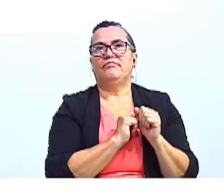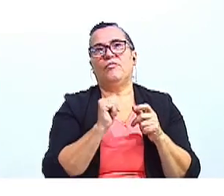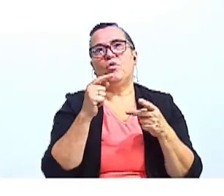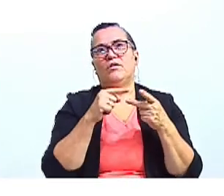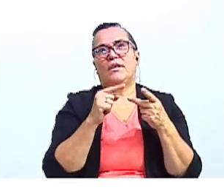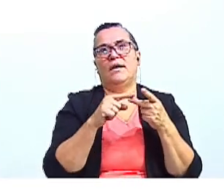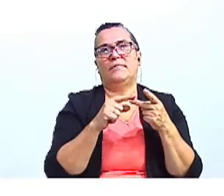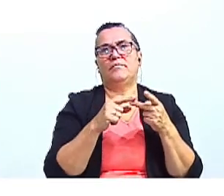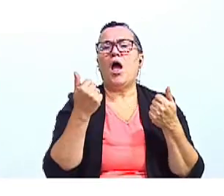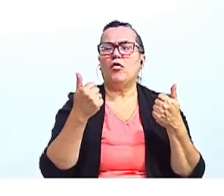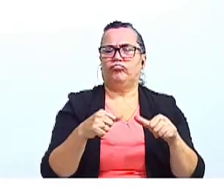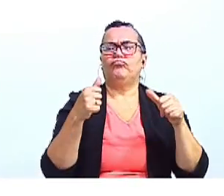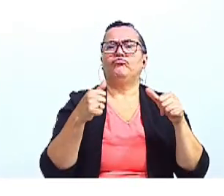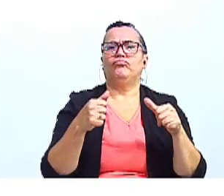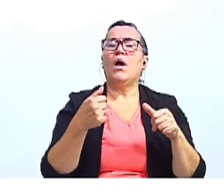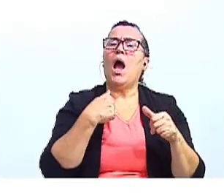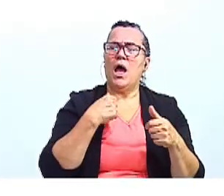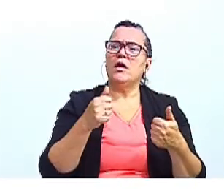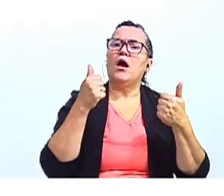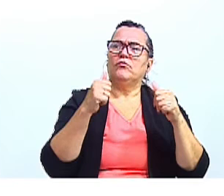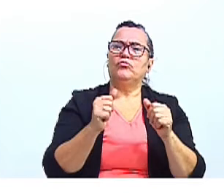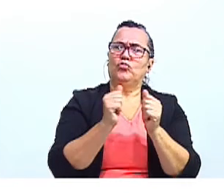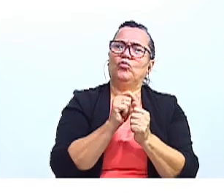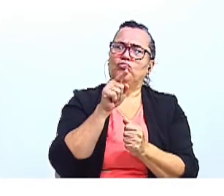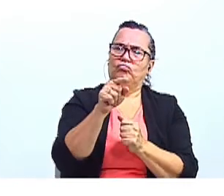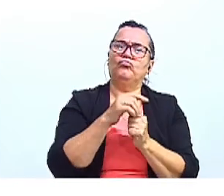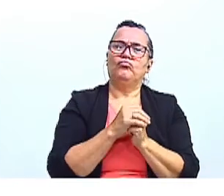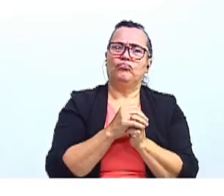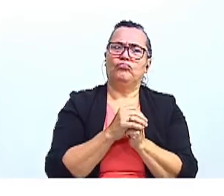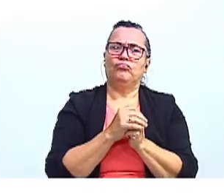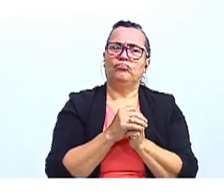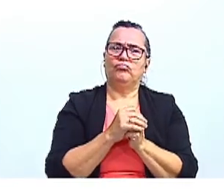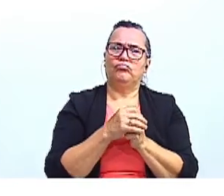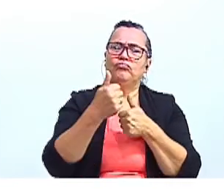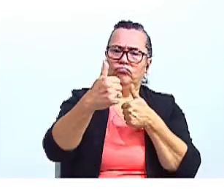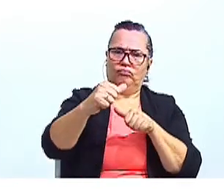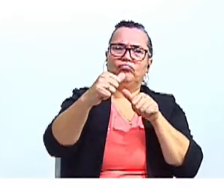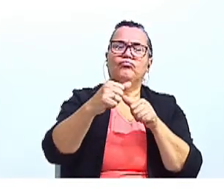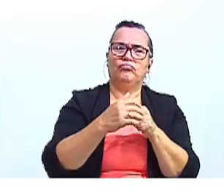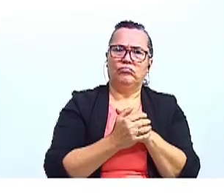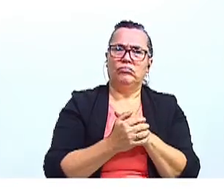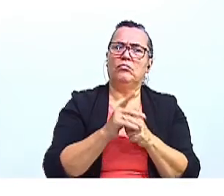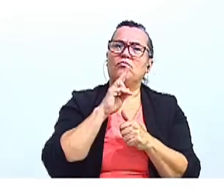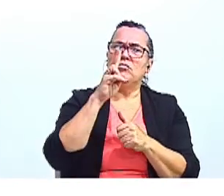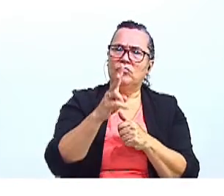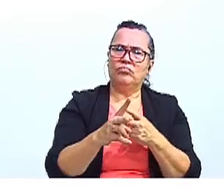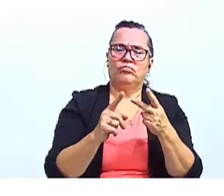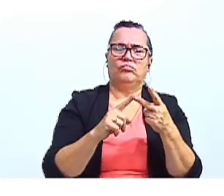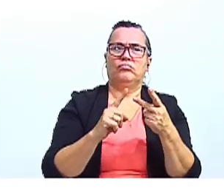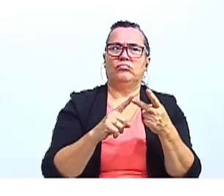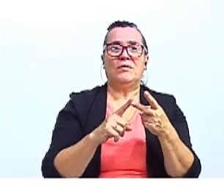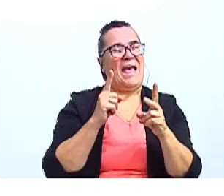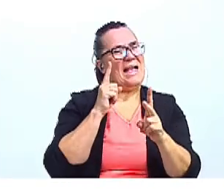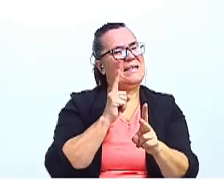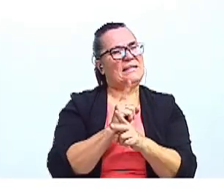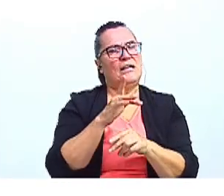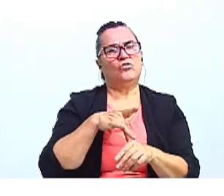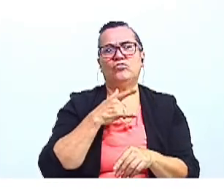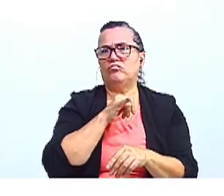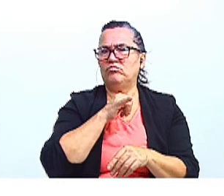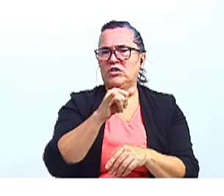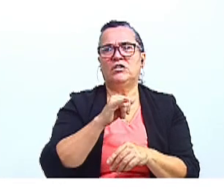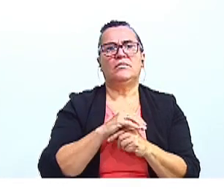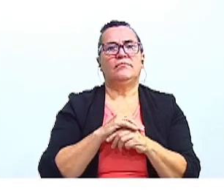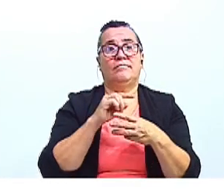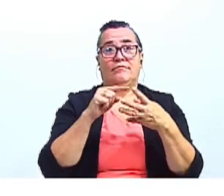okay, agreeing. I agree with you. That's so true. That's exactly how I feel. And